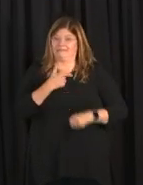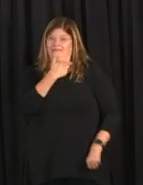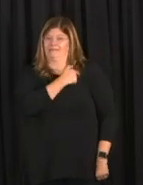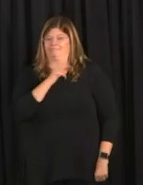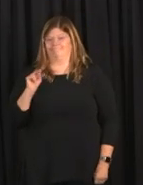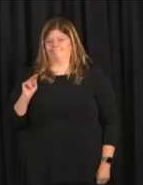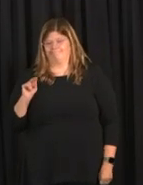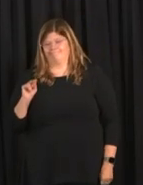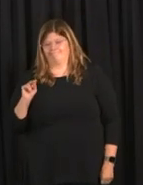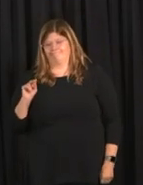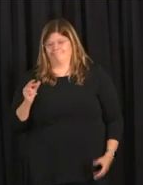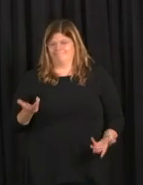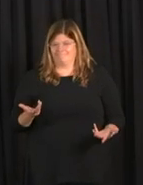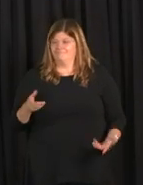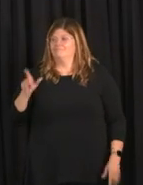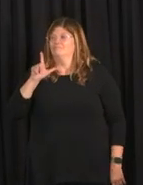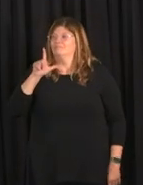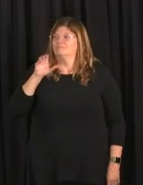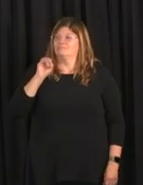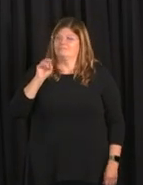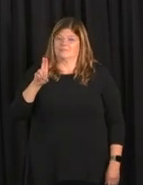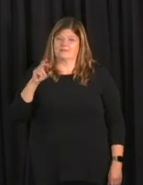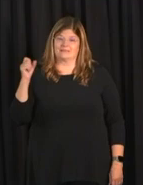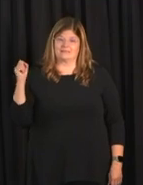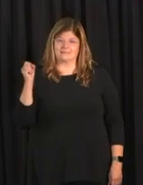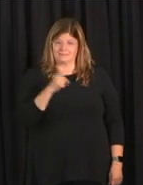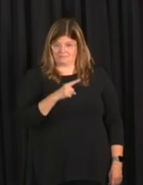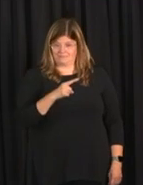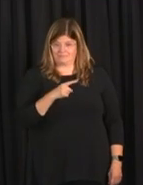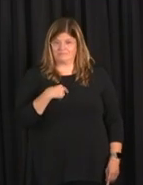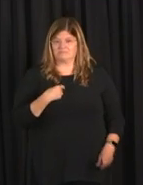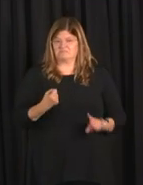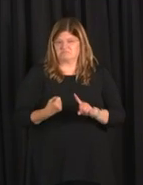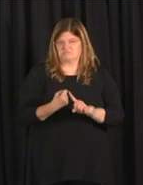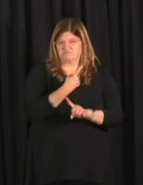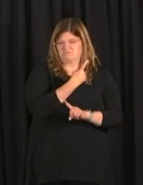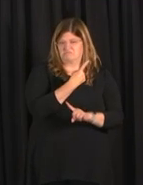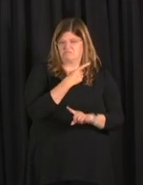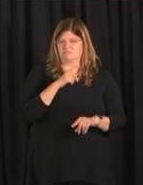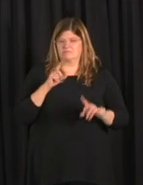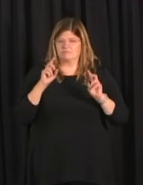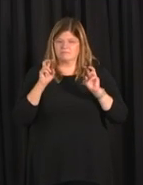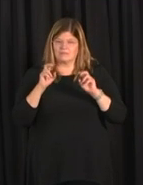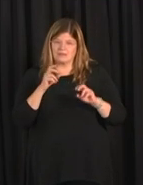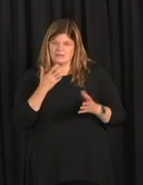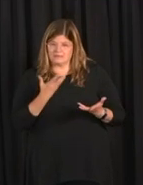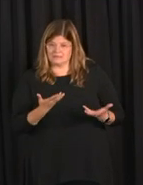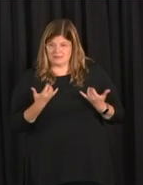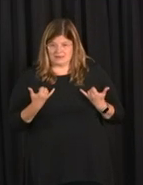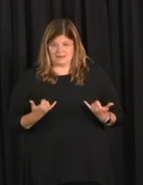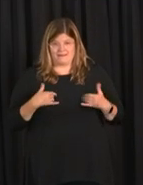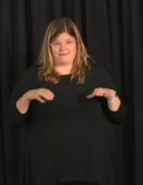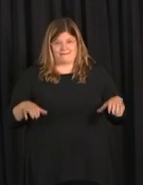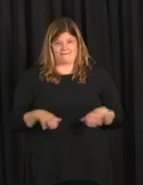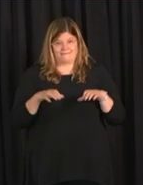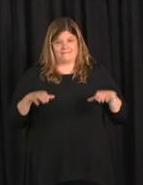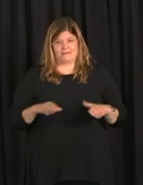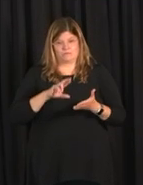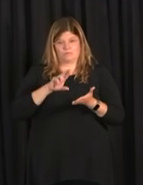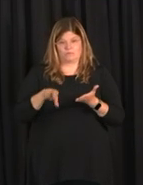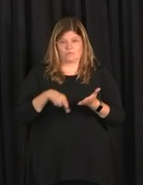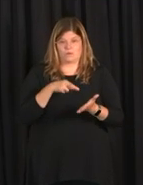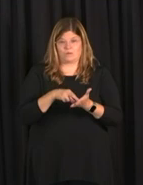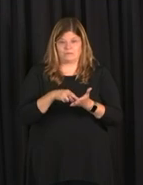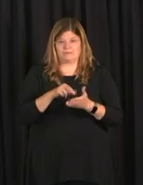Lou? I guess maybe a quick off-topic question, if Sure. I could. You played a very active role several